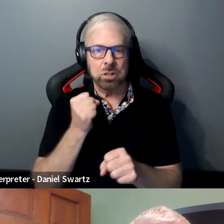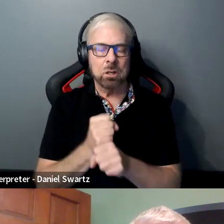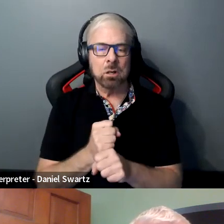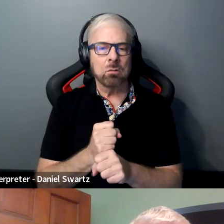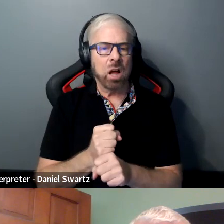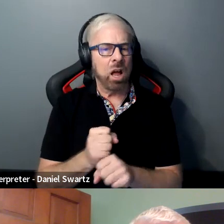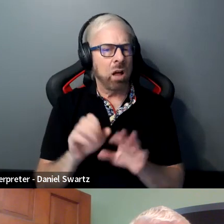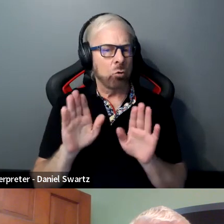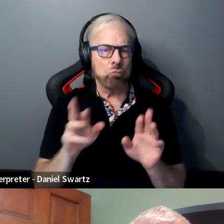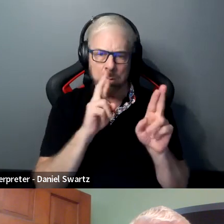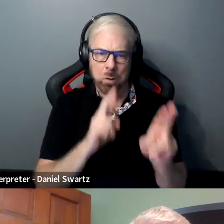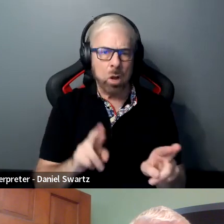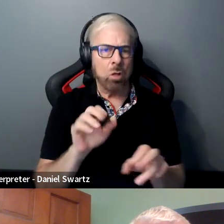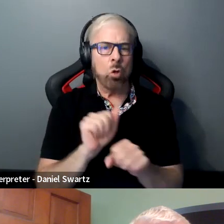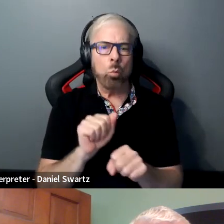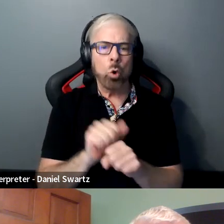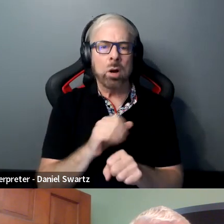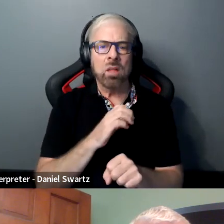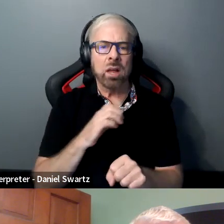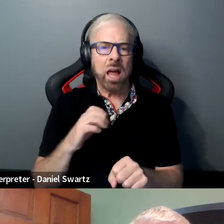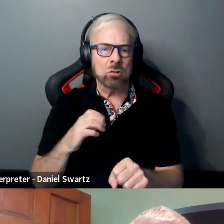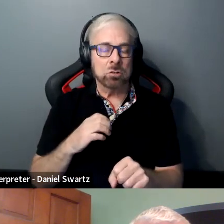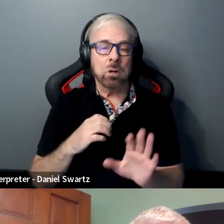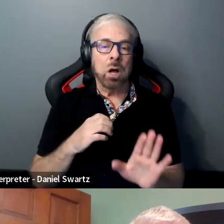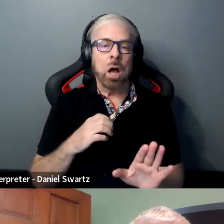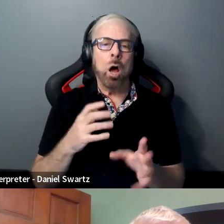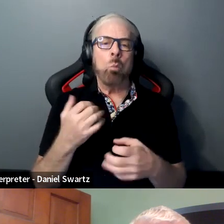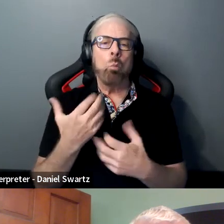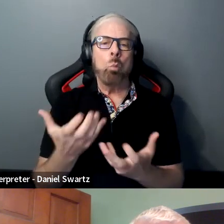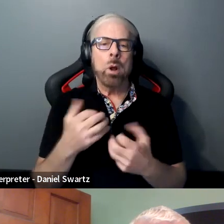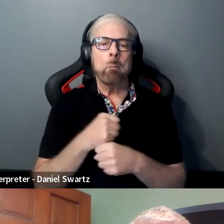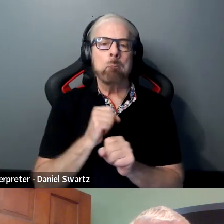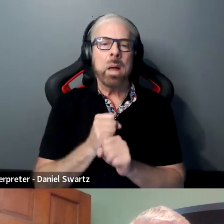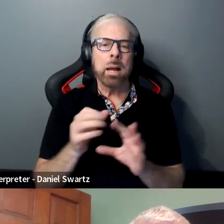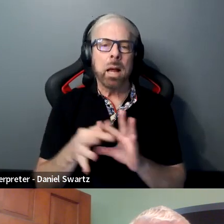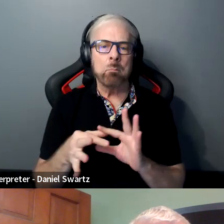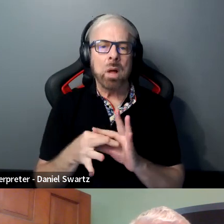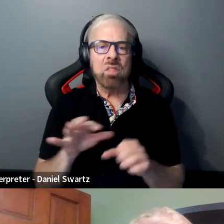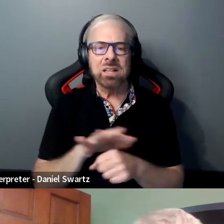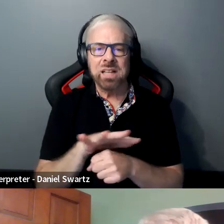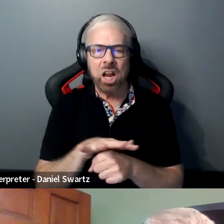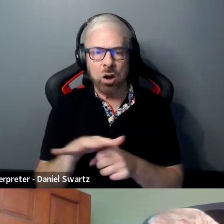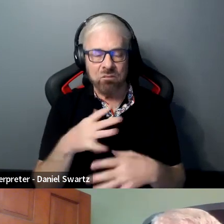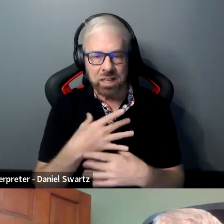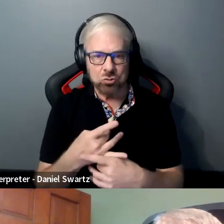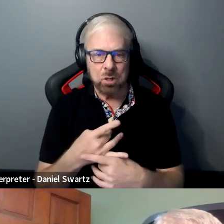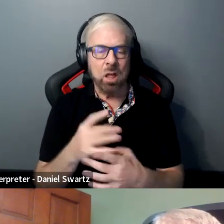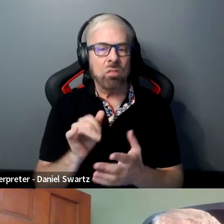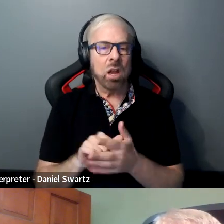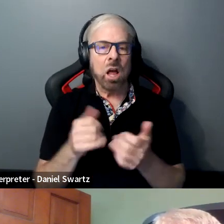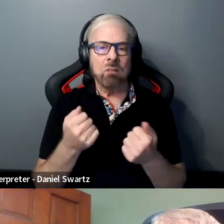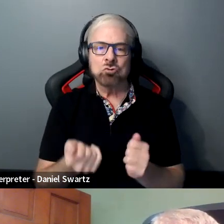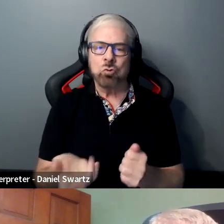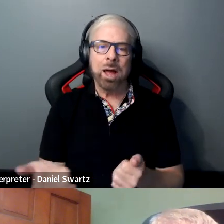respect for the work of the council. I just wanted to make a comment because this is an area of interest that I've tried to dive